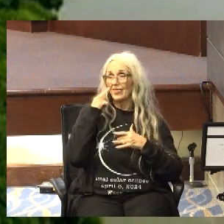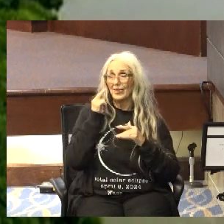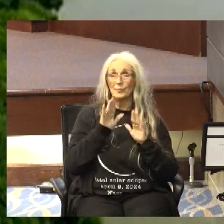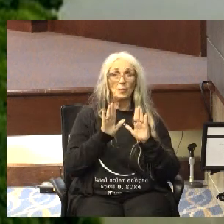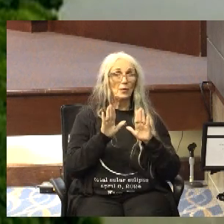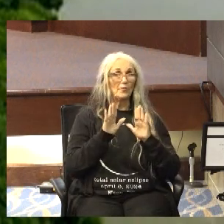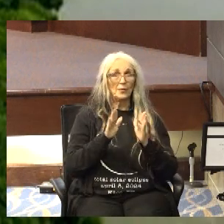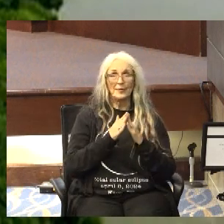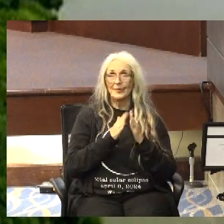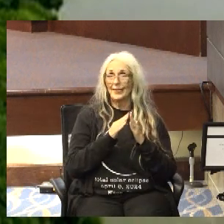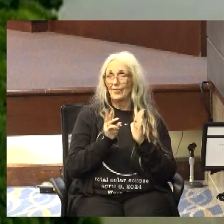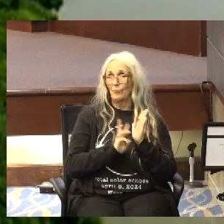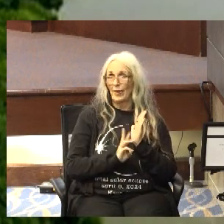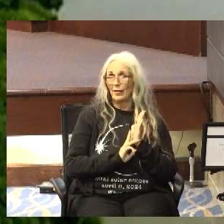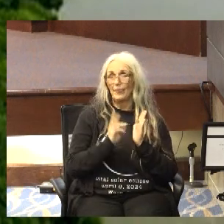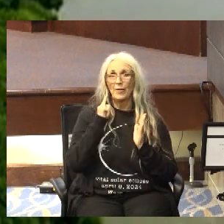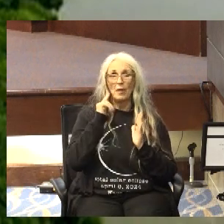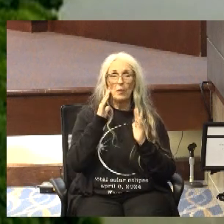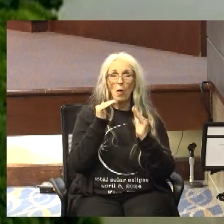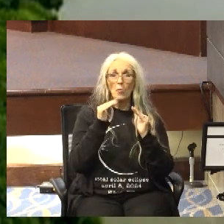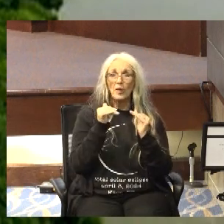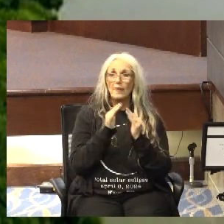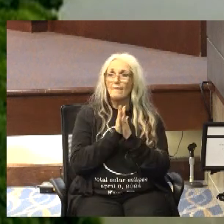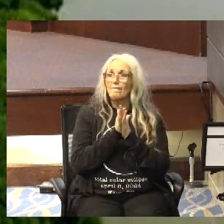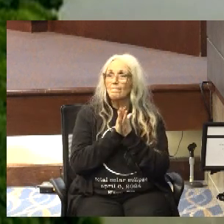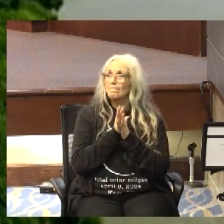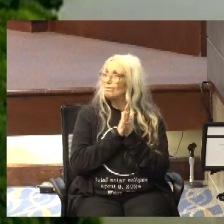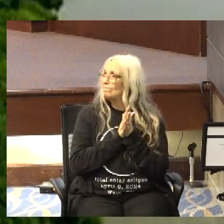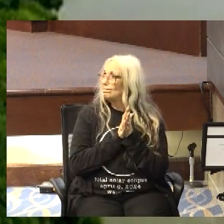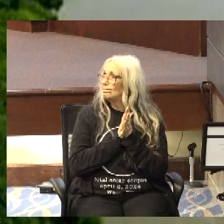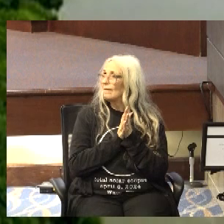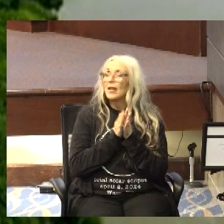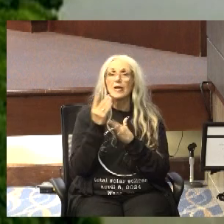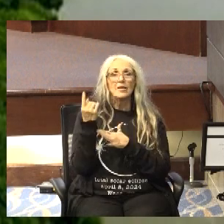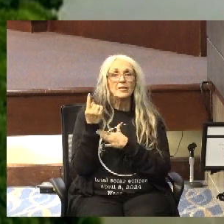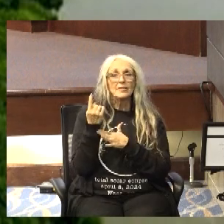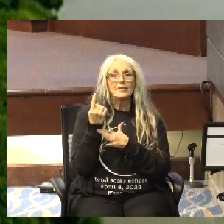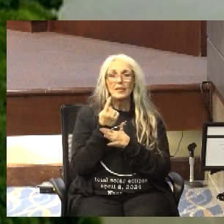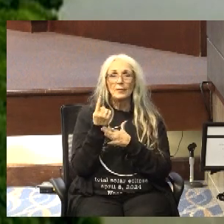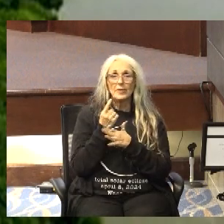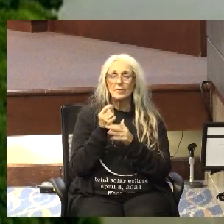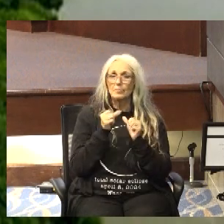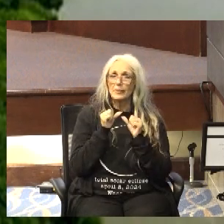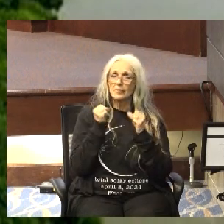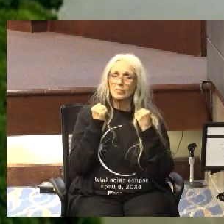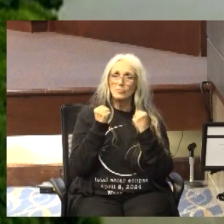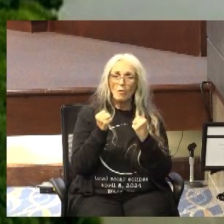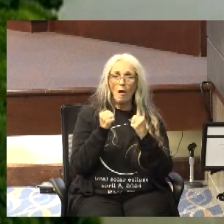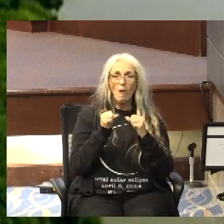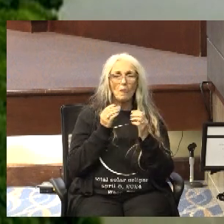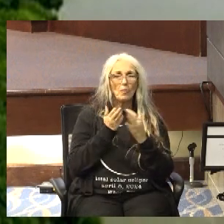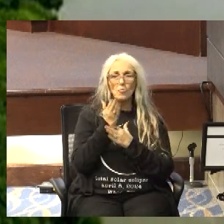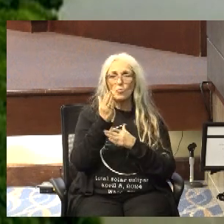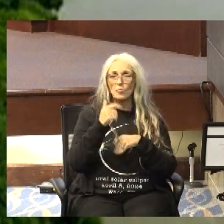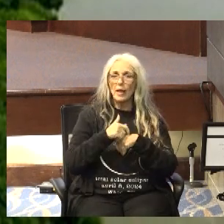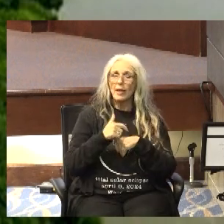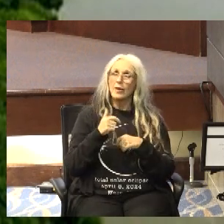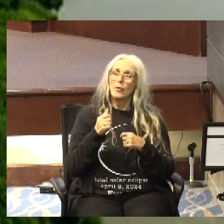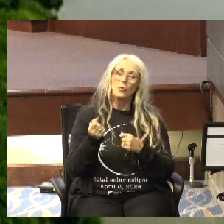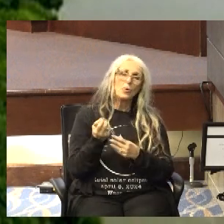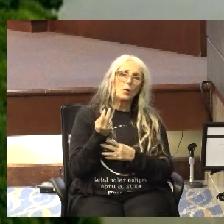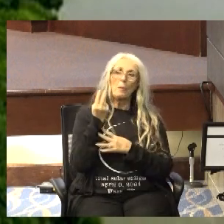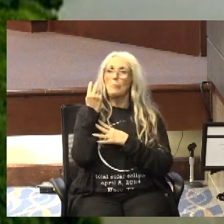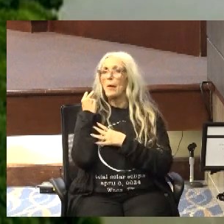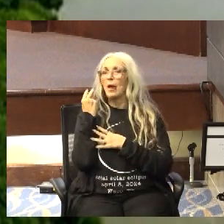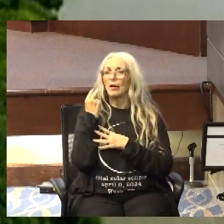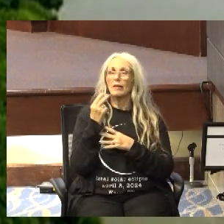Waco and just hopefully be an icon and something that will stand the test of time that many of us will come back to and look at. So thank you very much for your